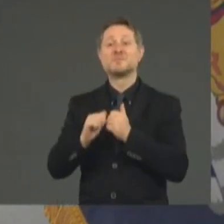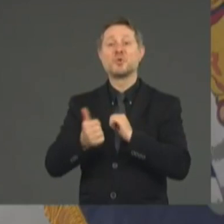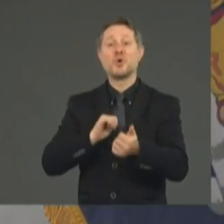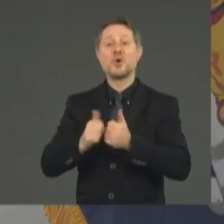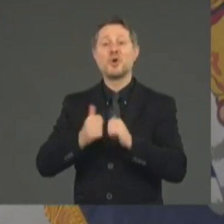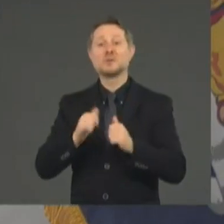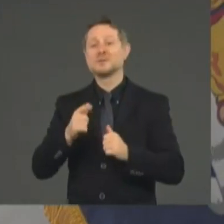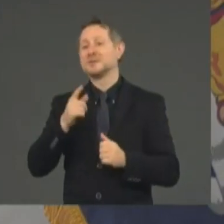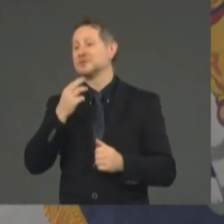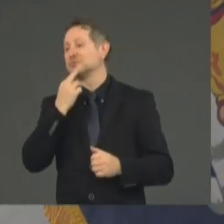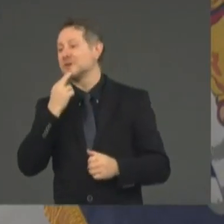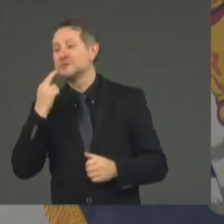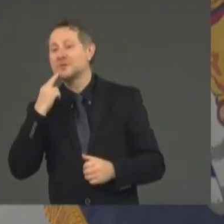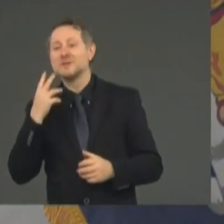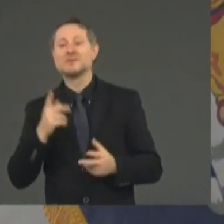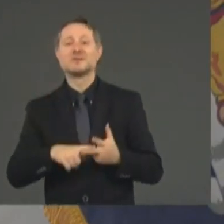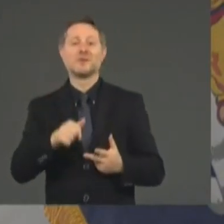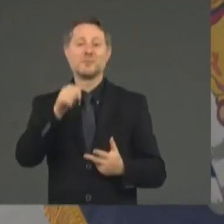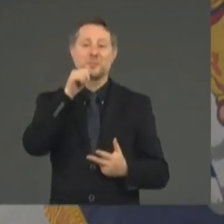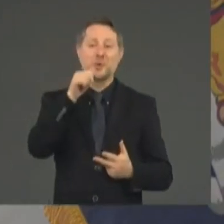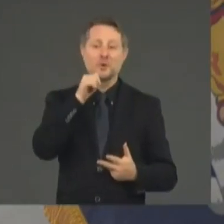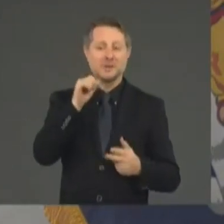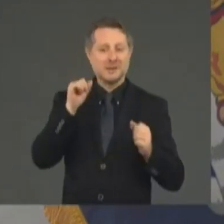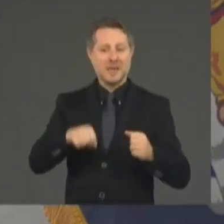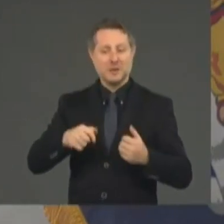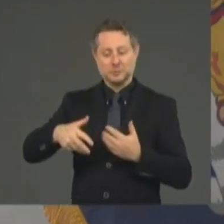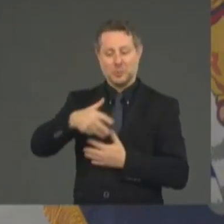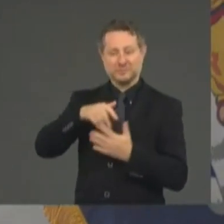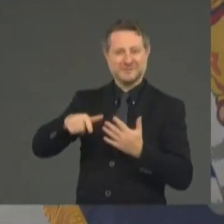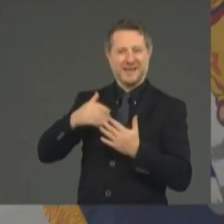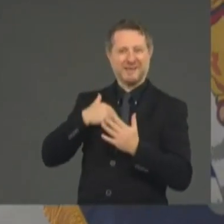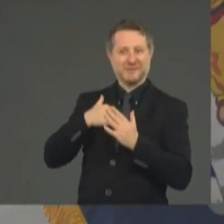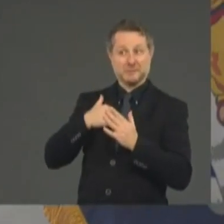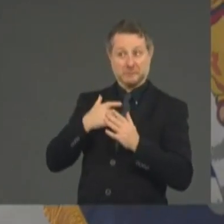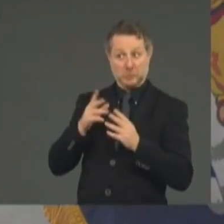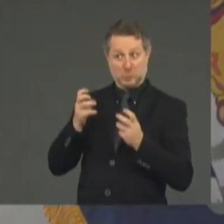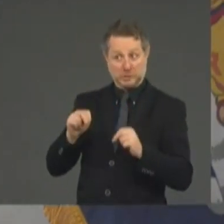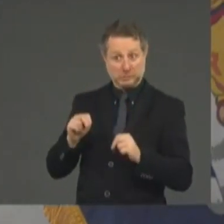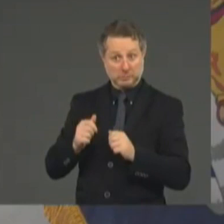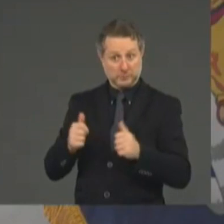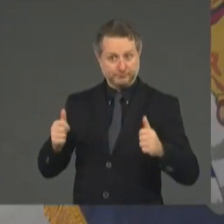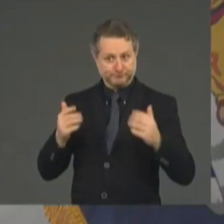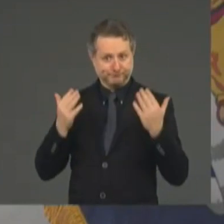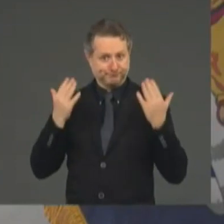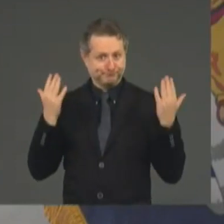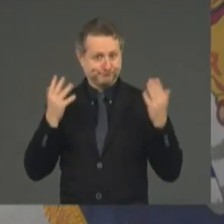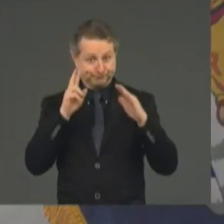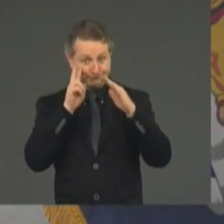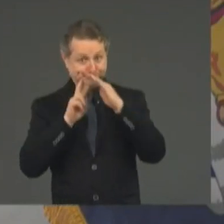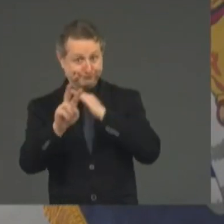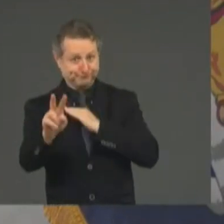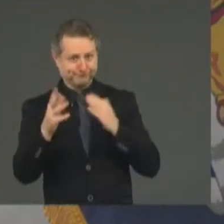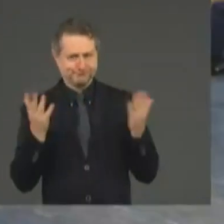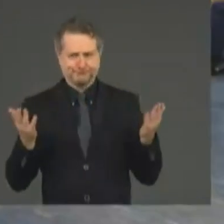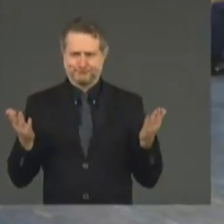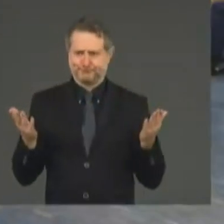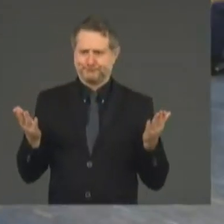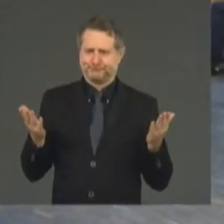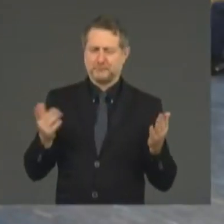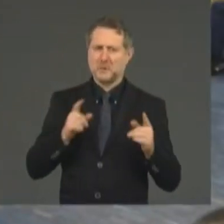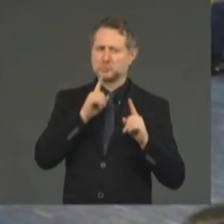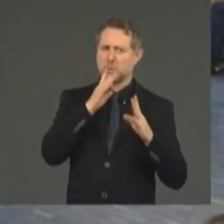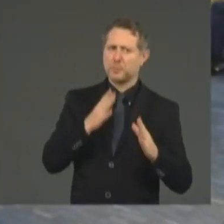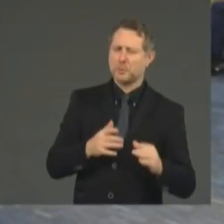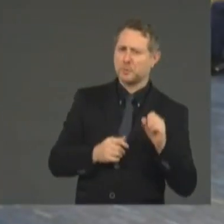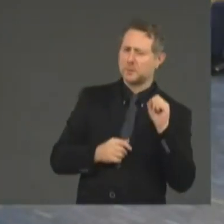bar, jam-packed boat? You know, they're all going to be in that jam-packed question. On that note, when you say